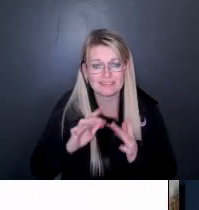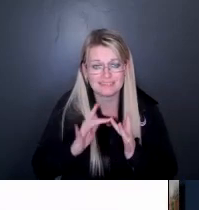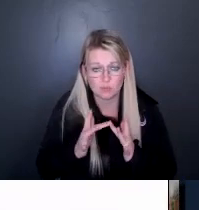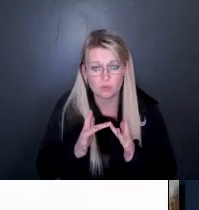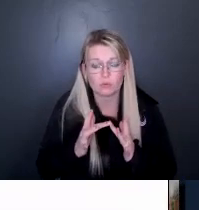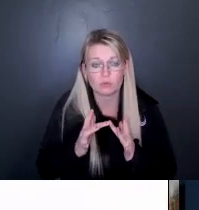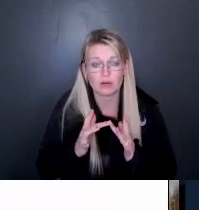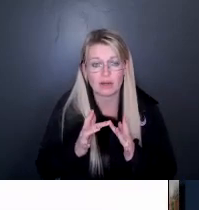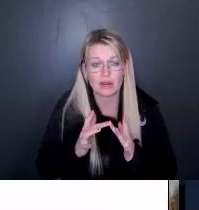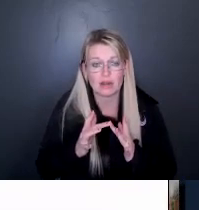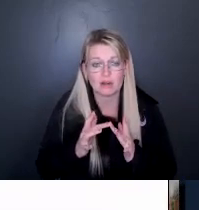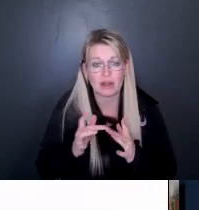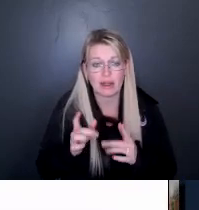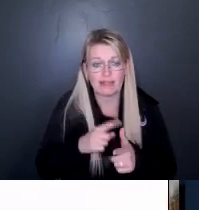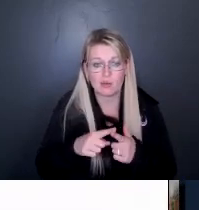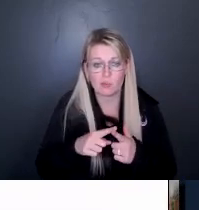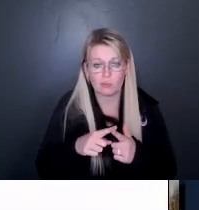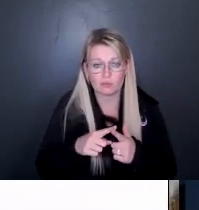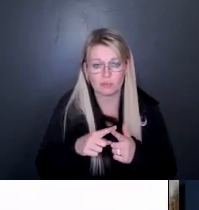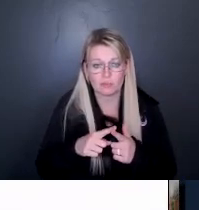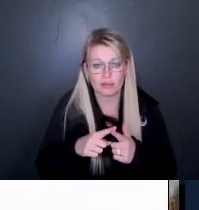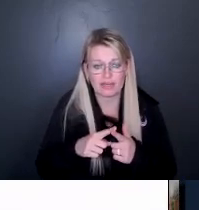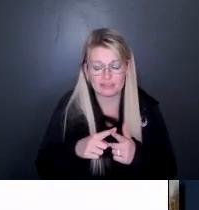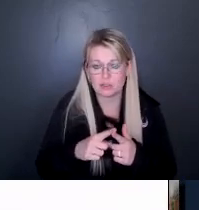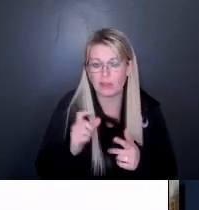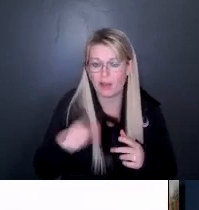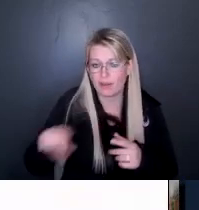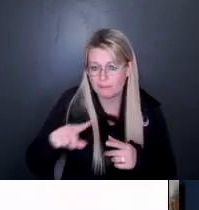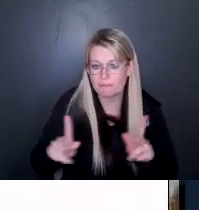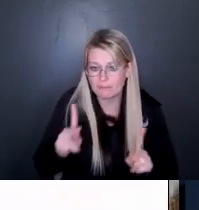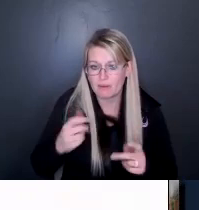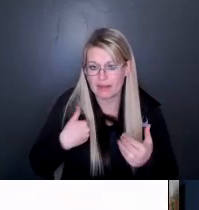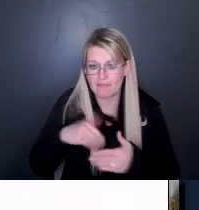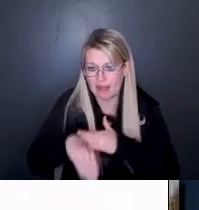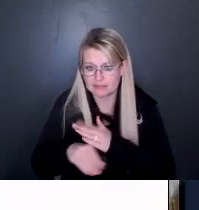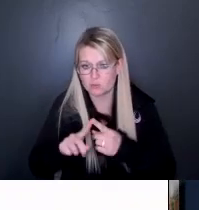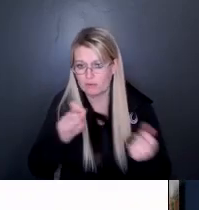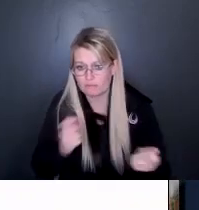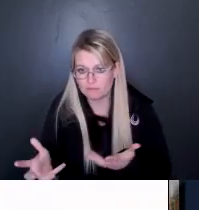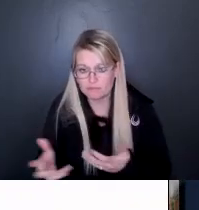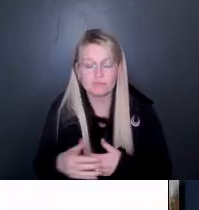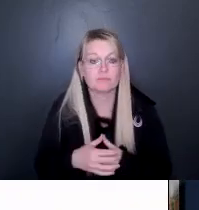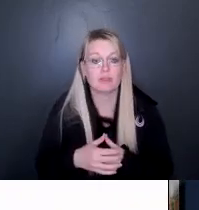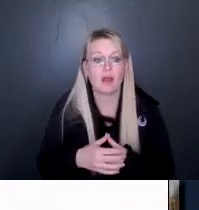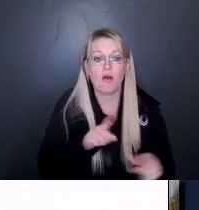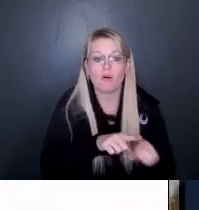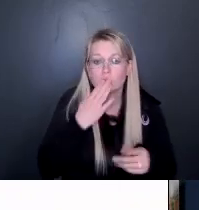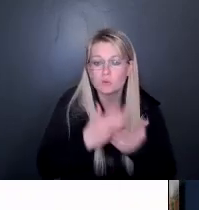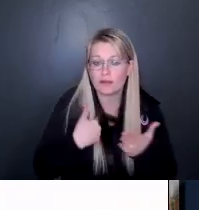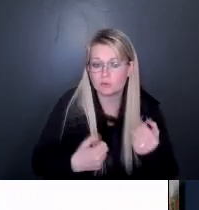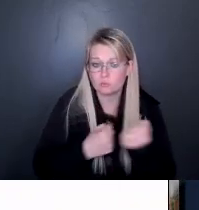Emergencies. Then we help out these people. We also, another is to have the support of